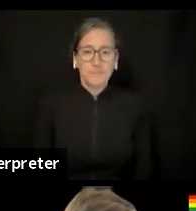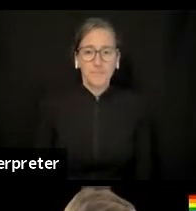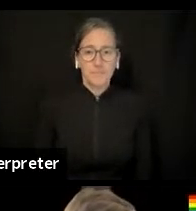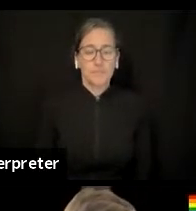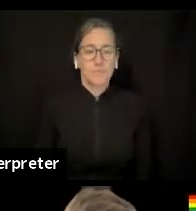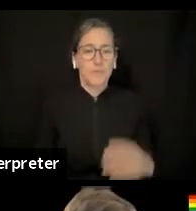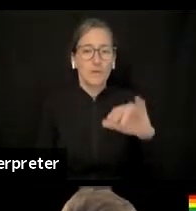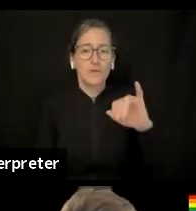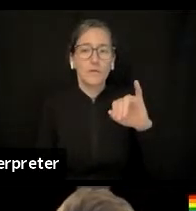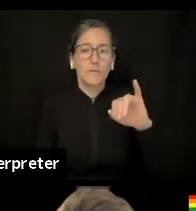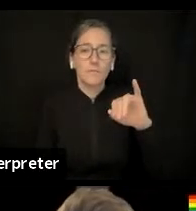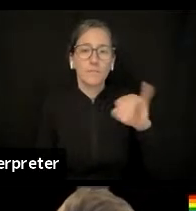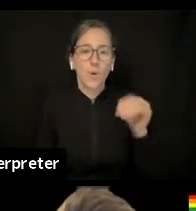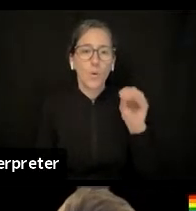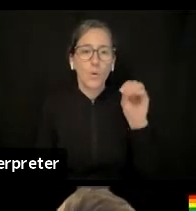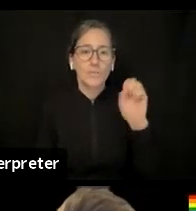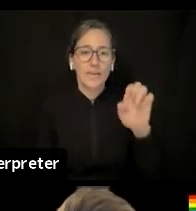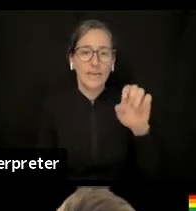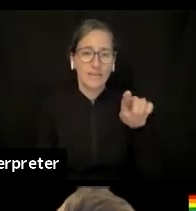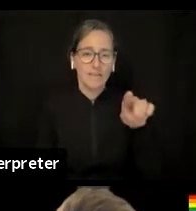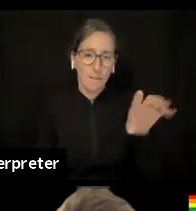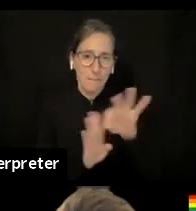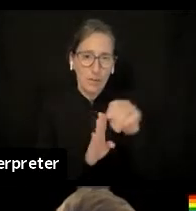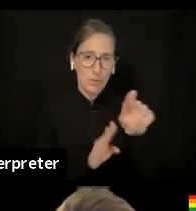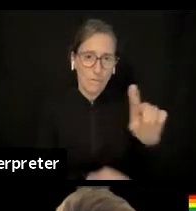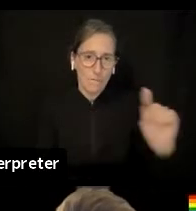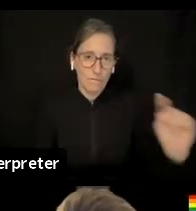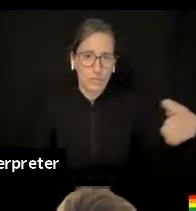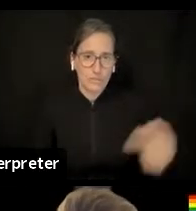Jose, you have the honor of being first.